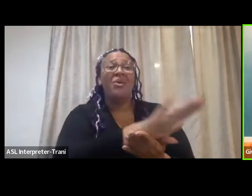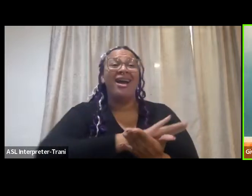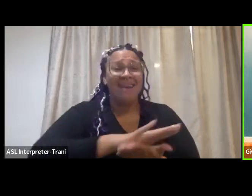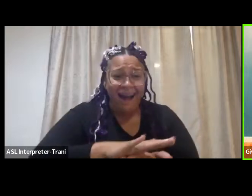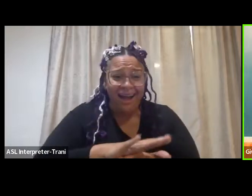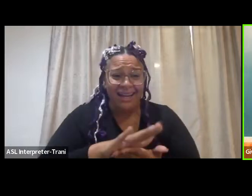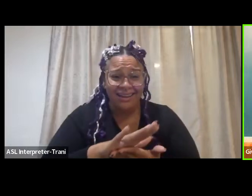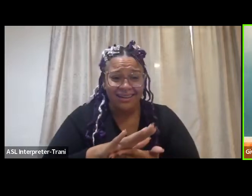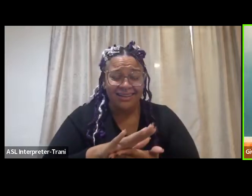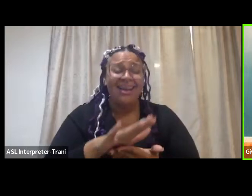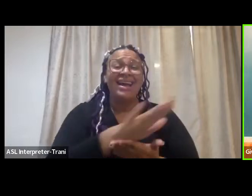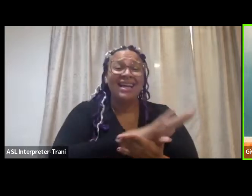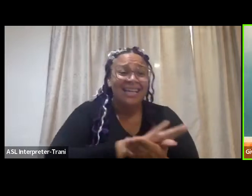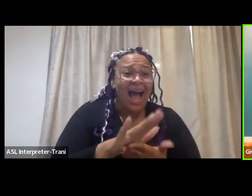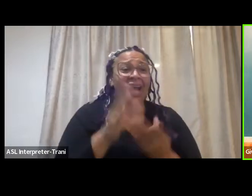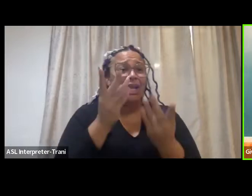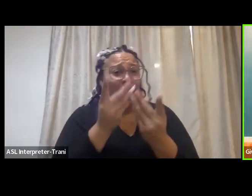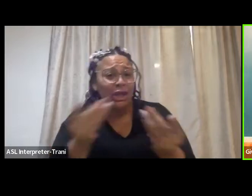and caring.